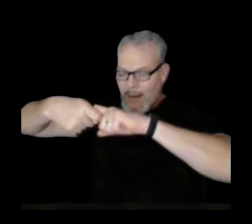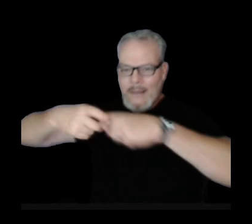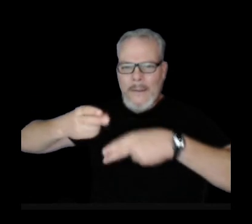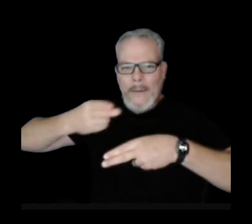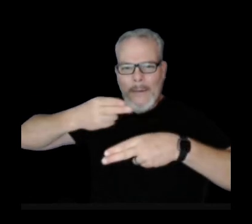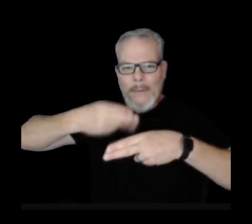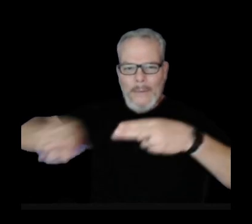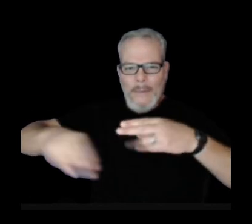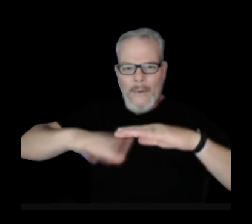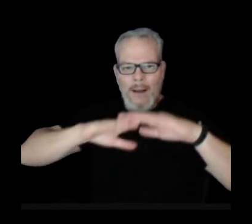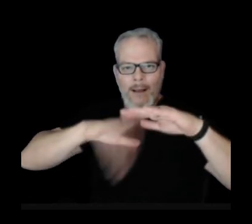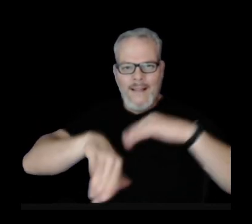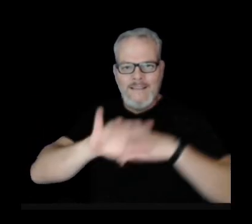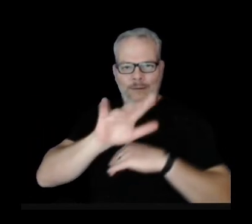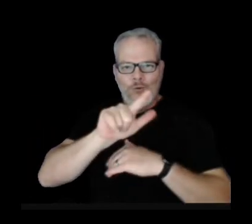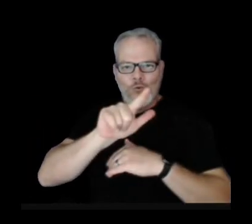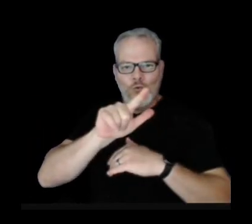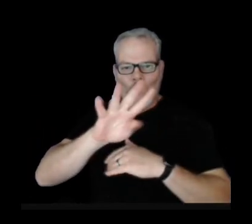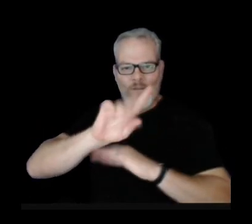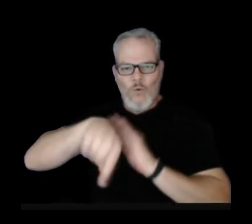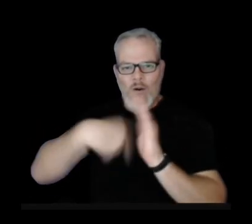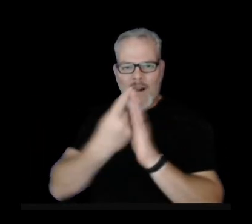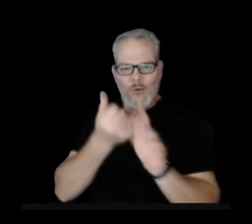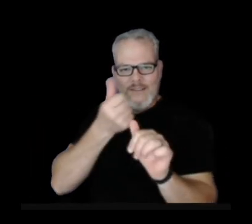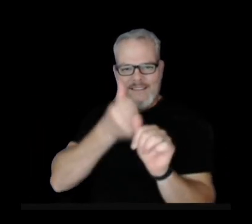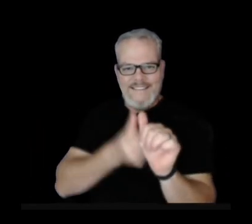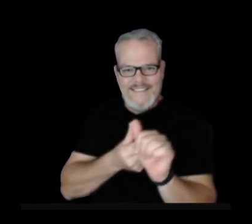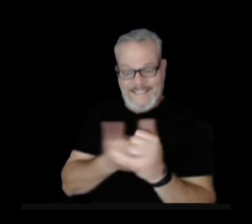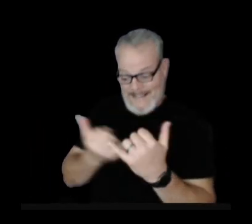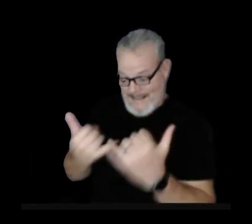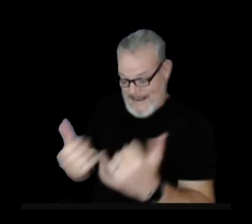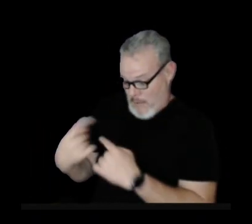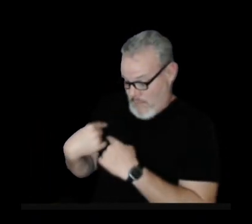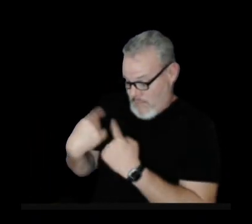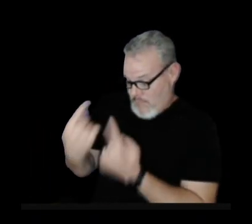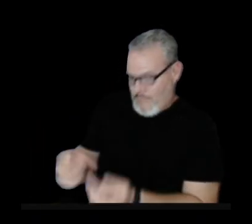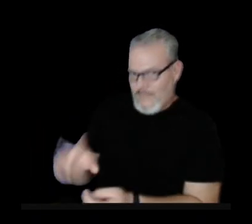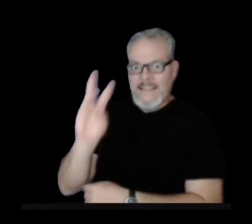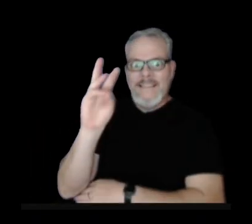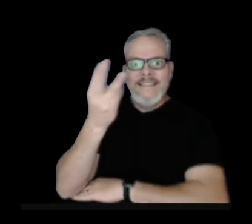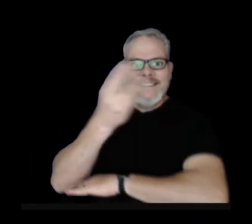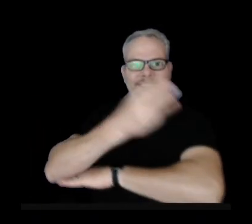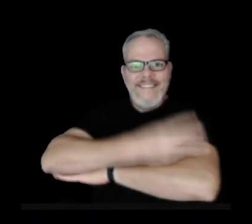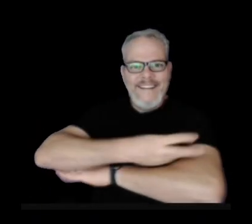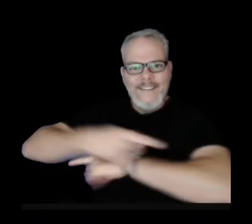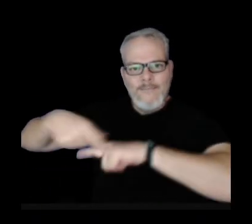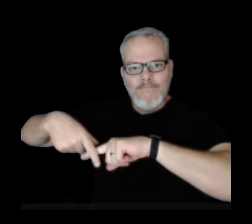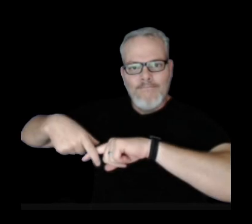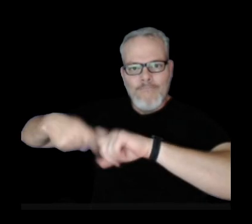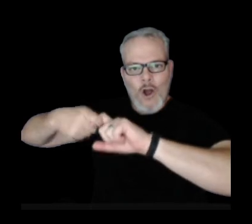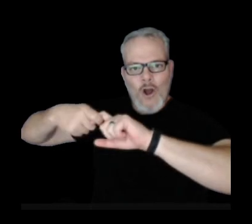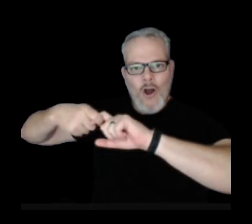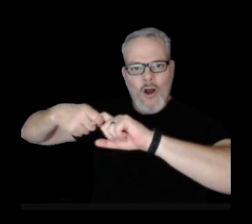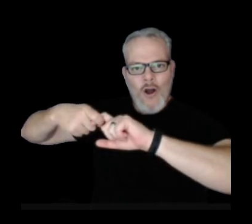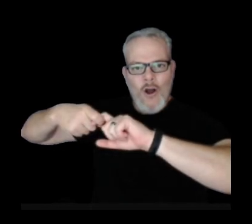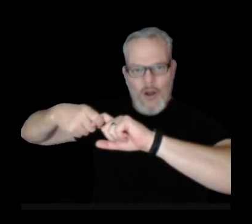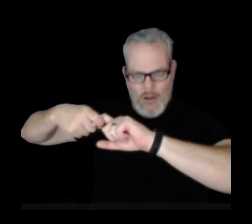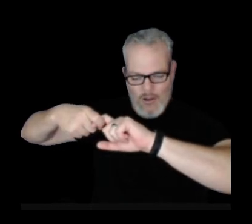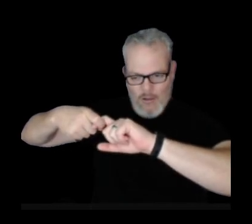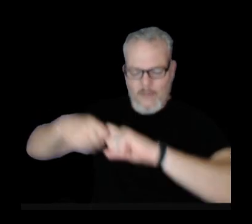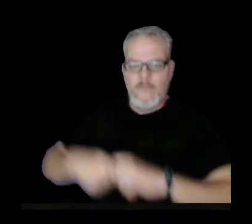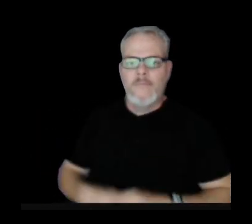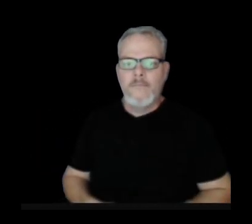whereas we are now ongoing in the 6th day of pause since the last activity on the volcano. So that's how it looks like from the